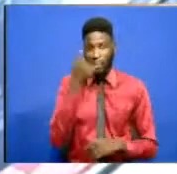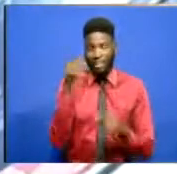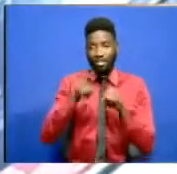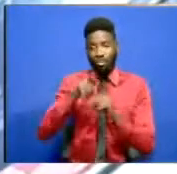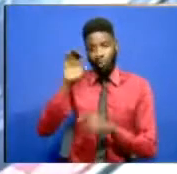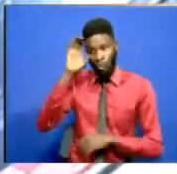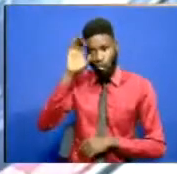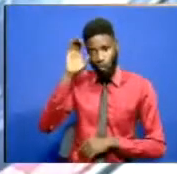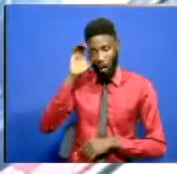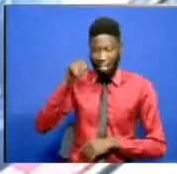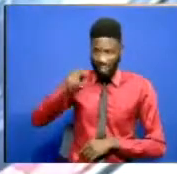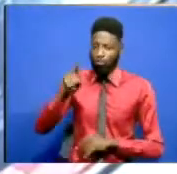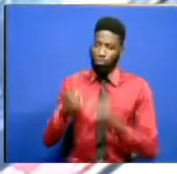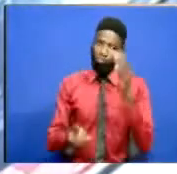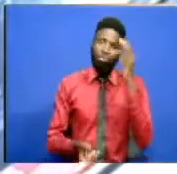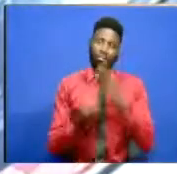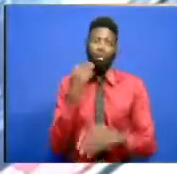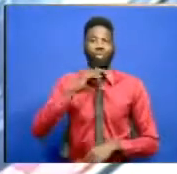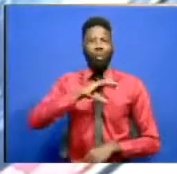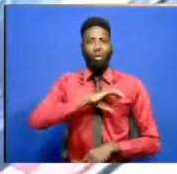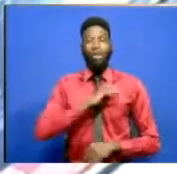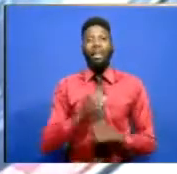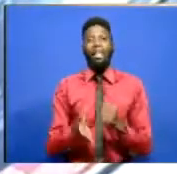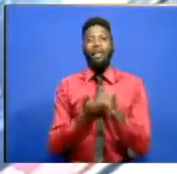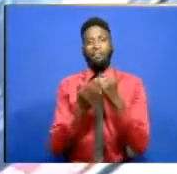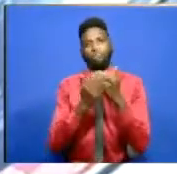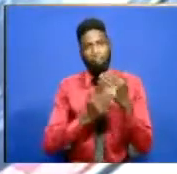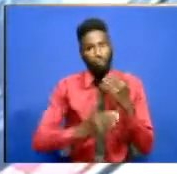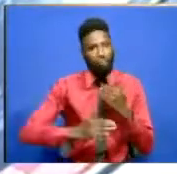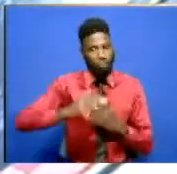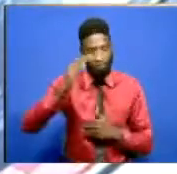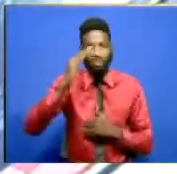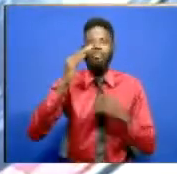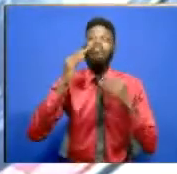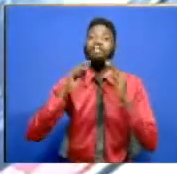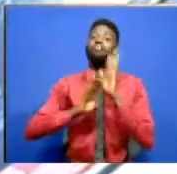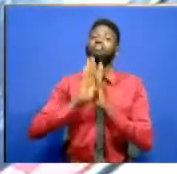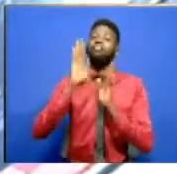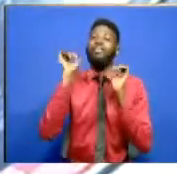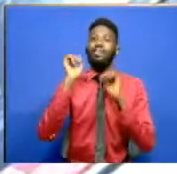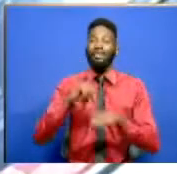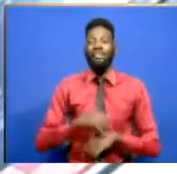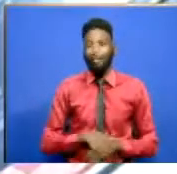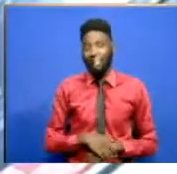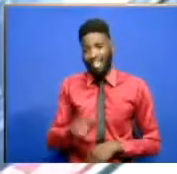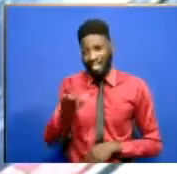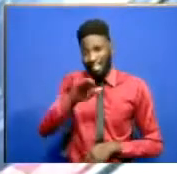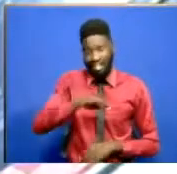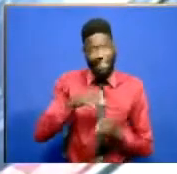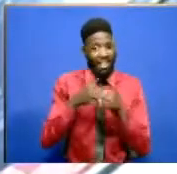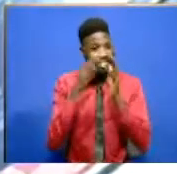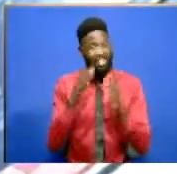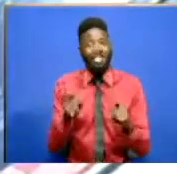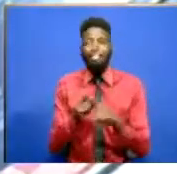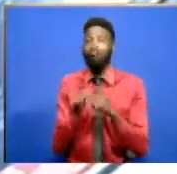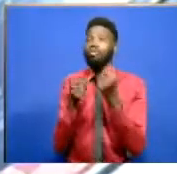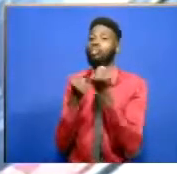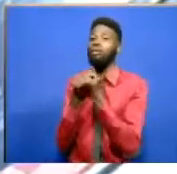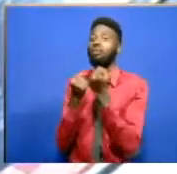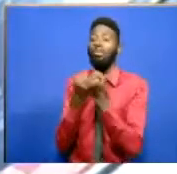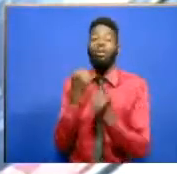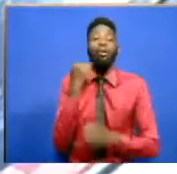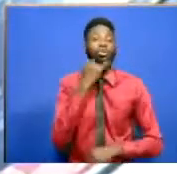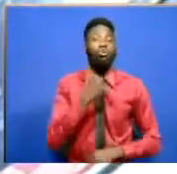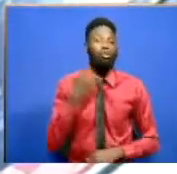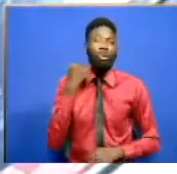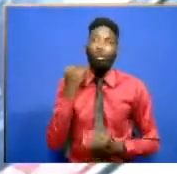greater economic prosperity. A section of area leaders has, however, thrown their weight behind Mombasa Governor Ali Hassan Joho,